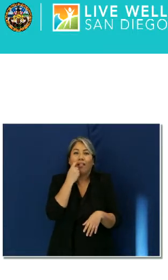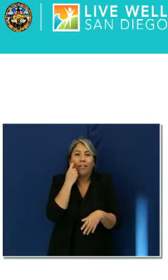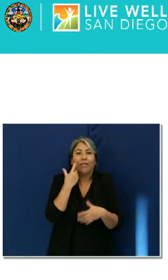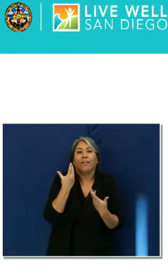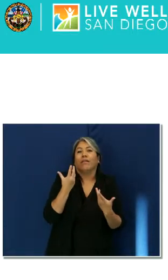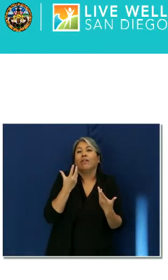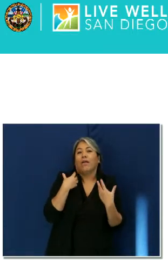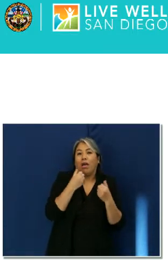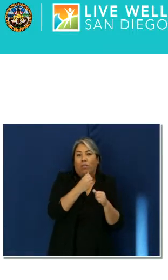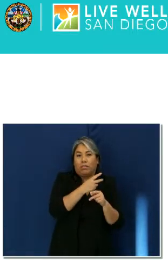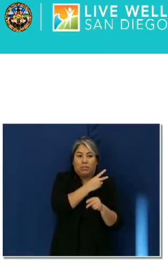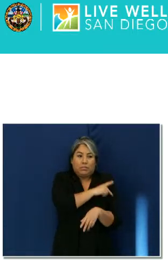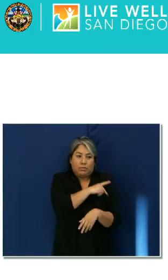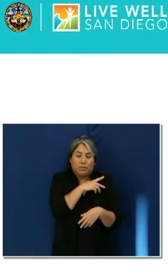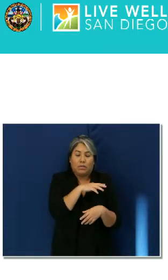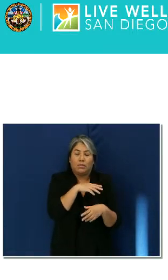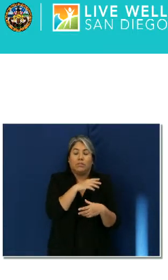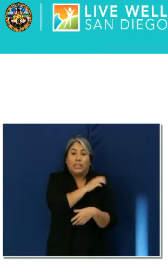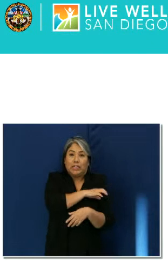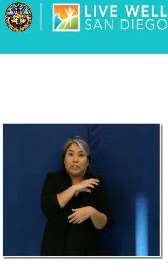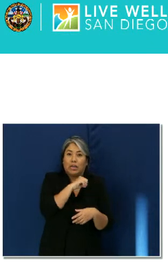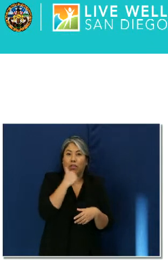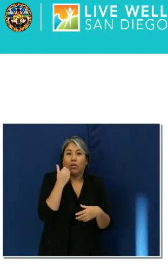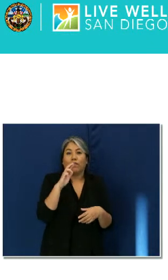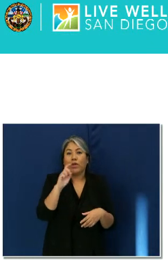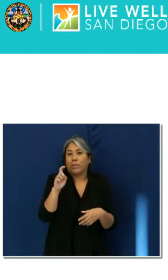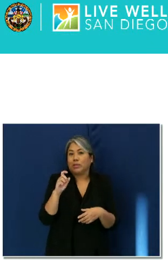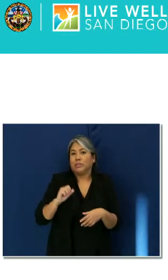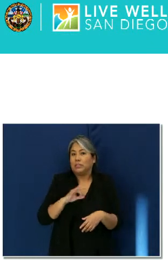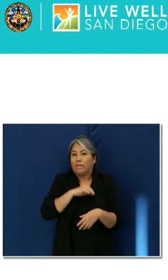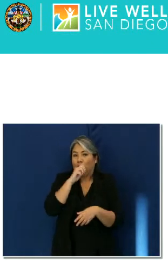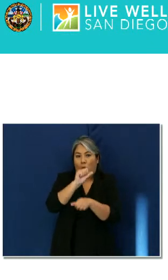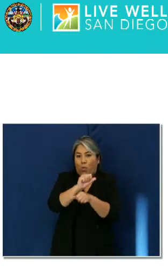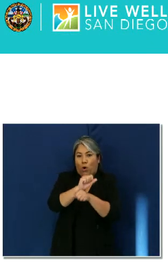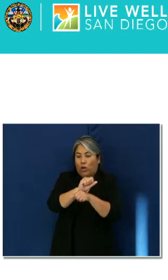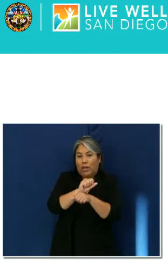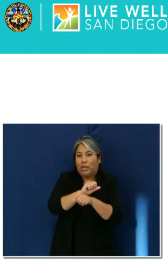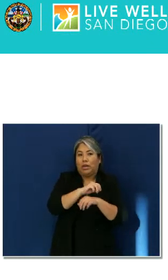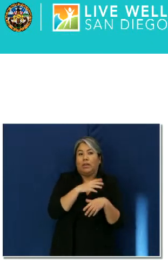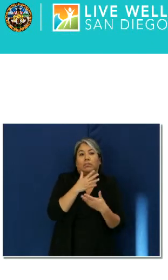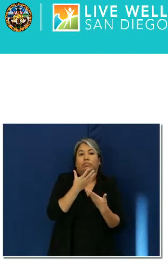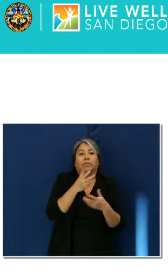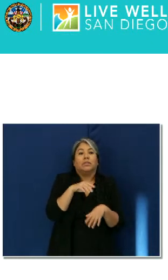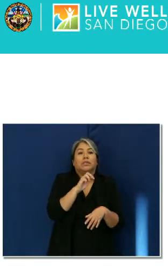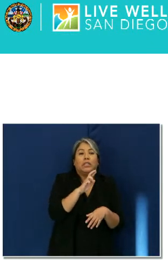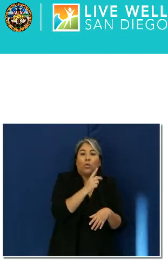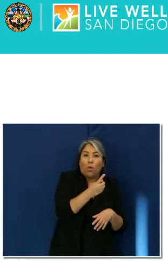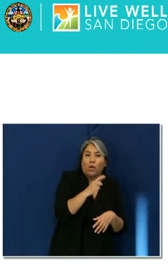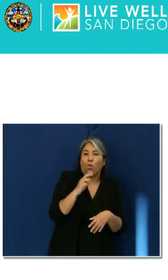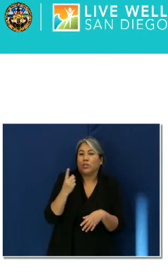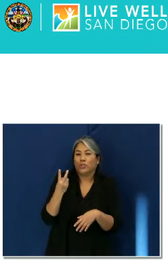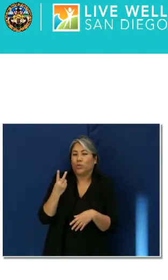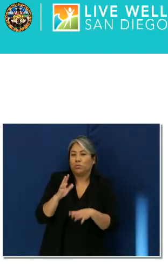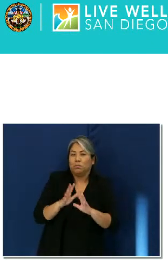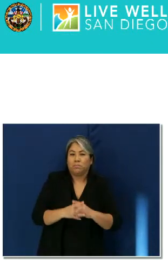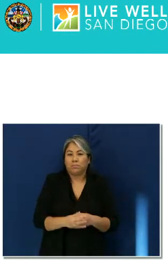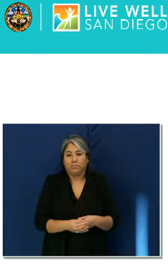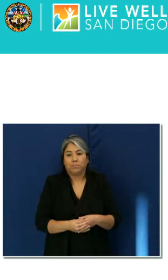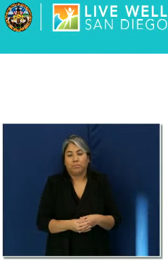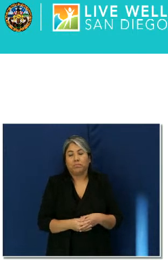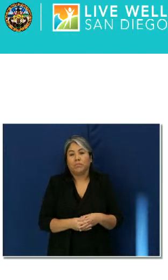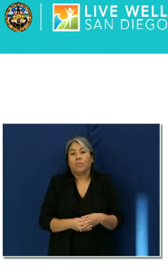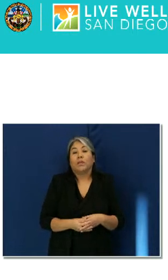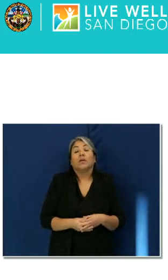clinics, and pharmacy staff that are not working in settings in either Tier 1 or Tier 2. We are still